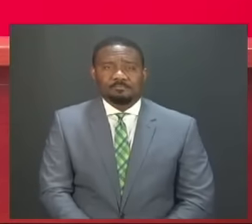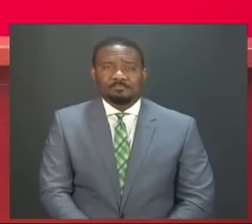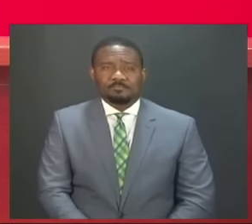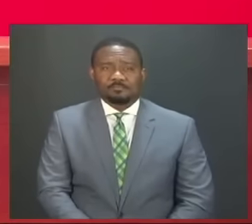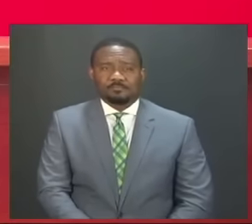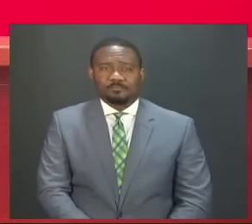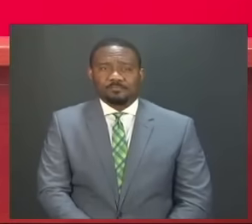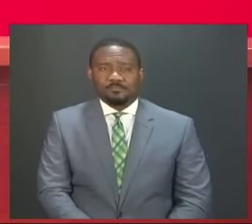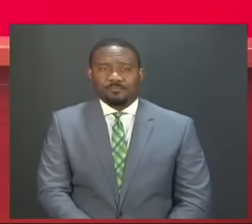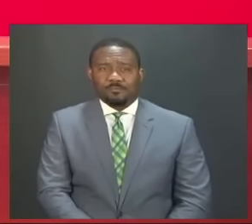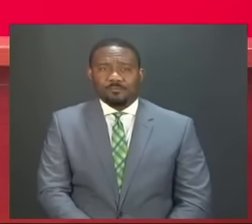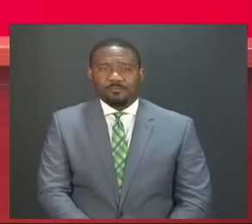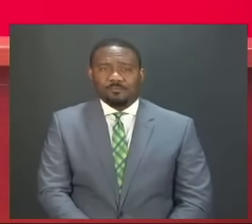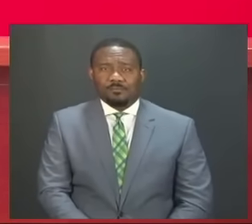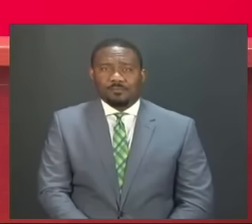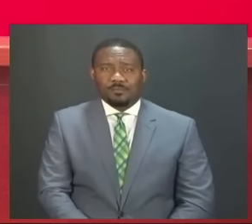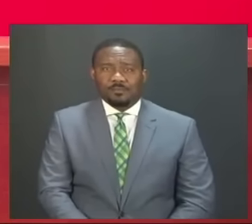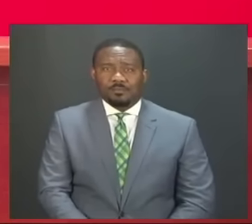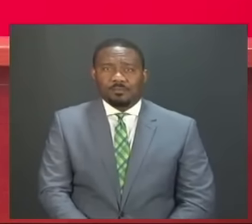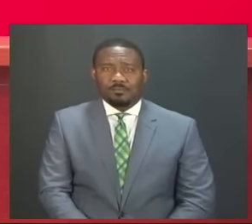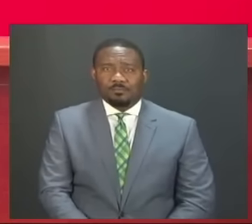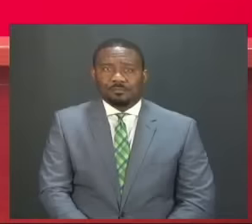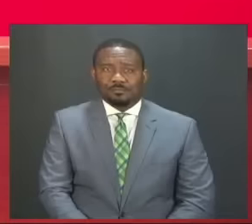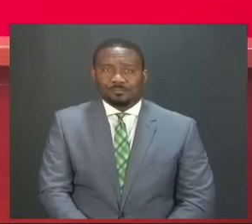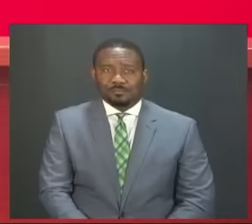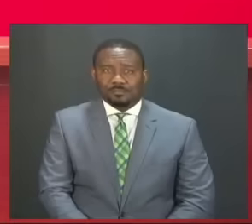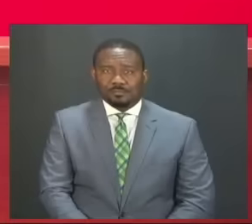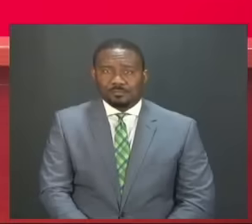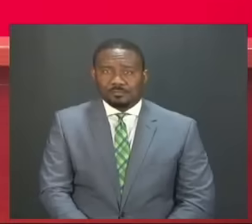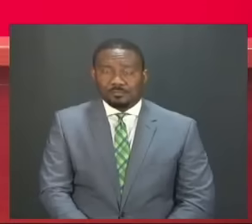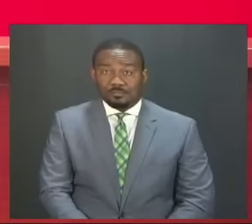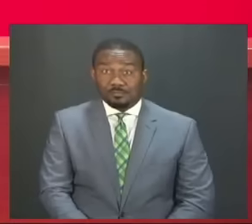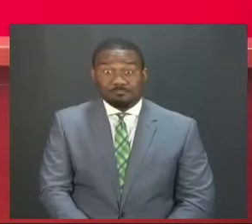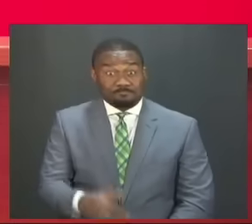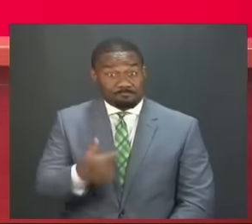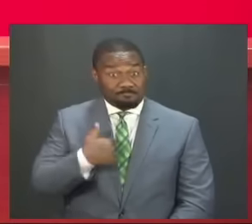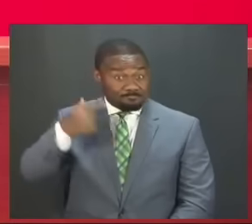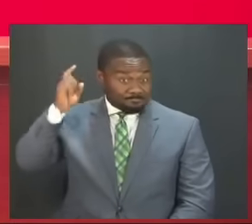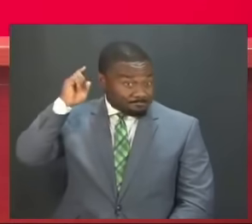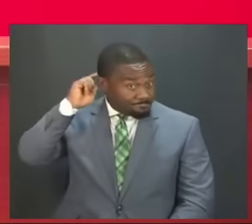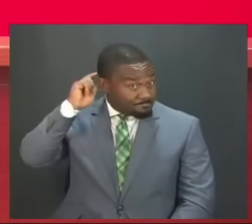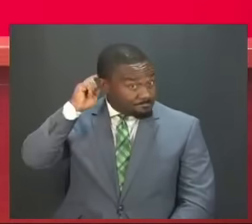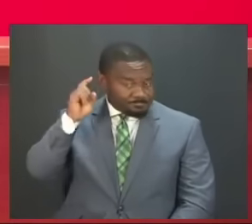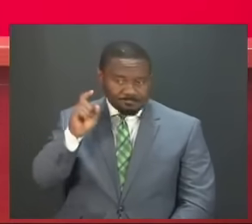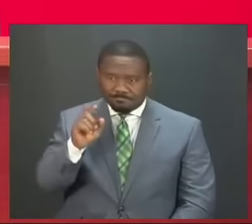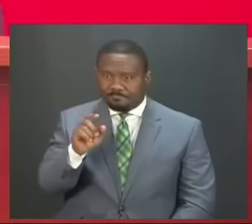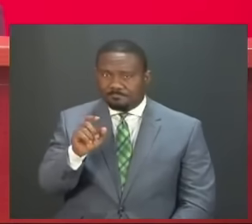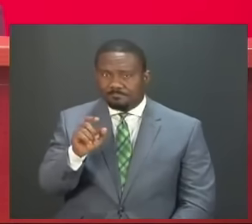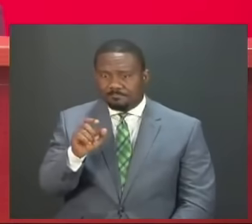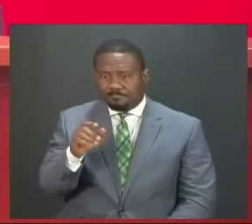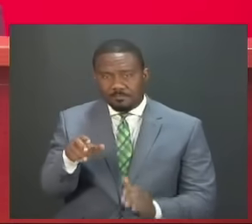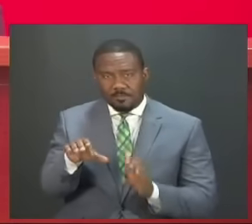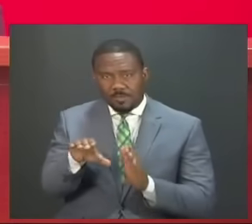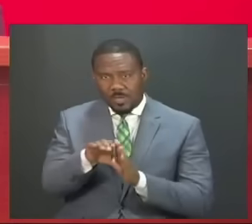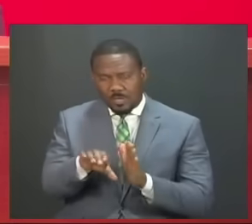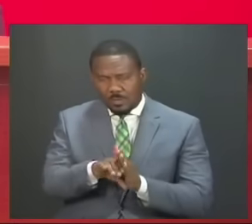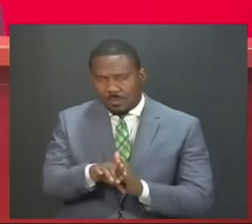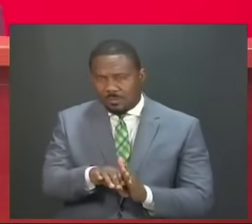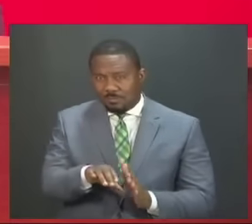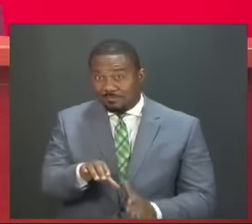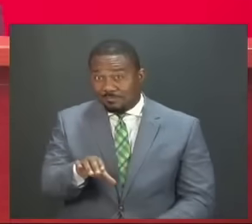Honorable members, I'm very mindful of Article 2 of the